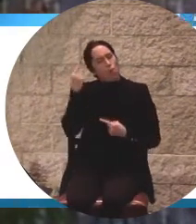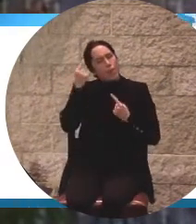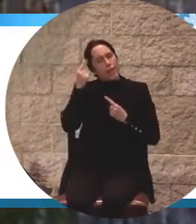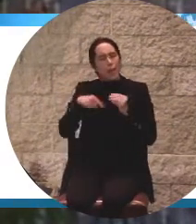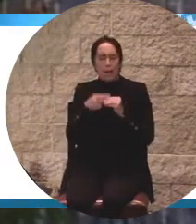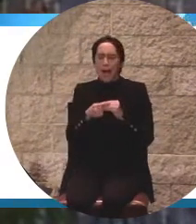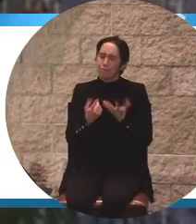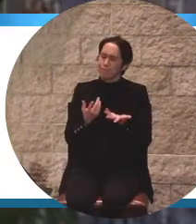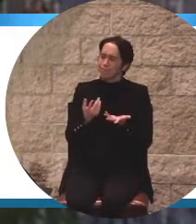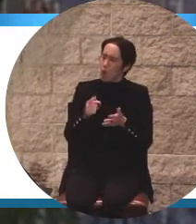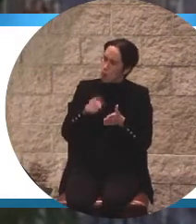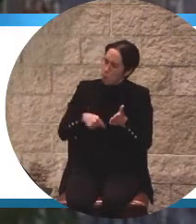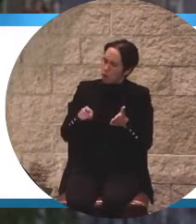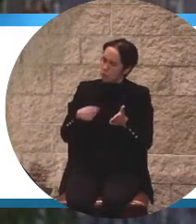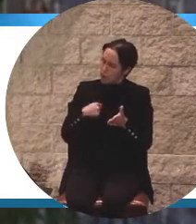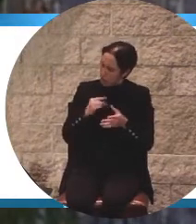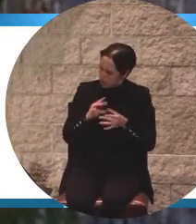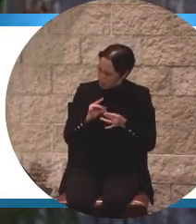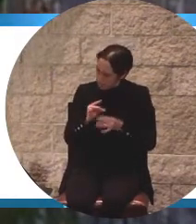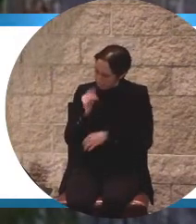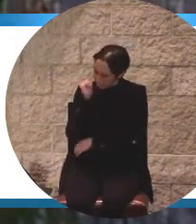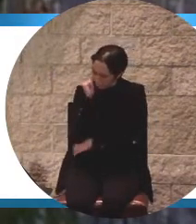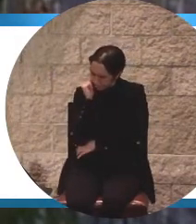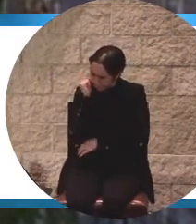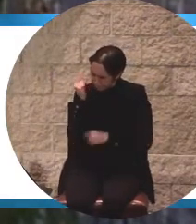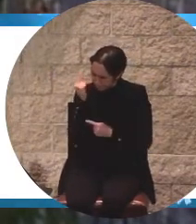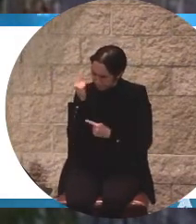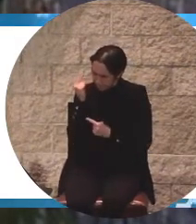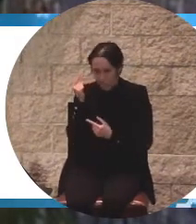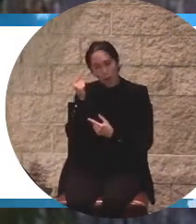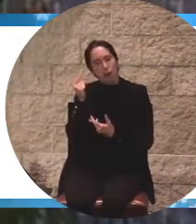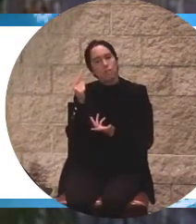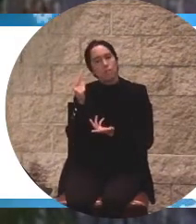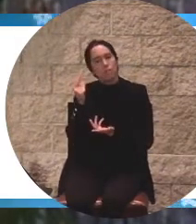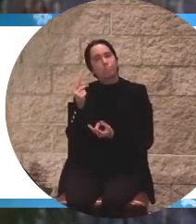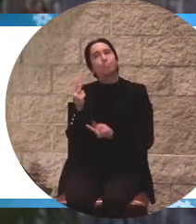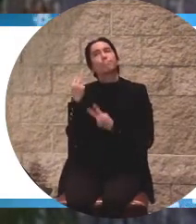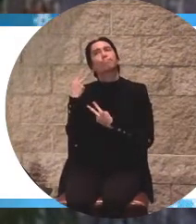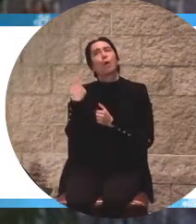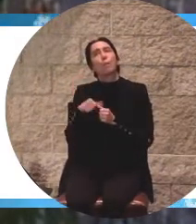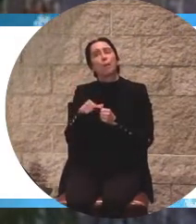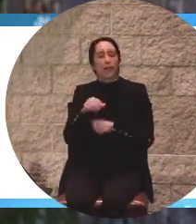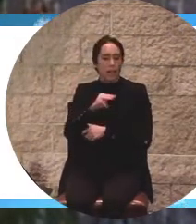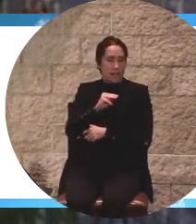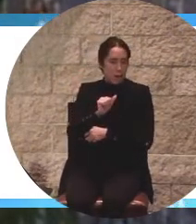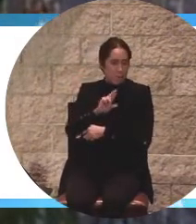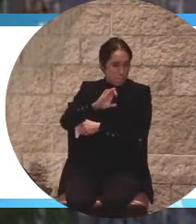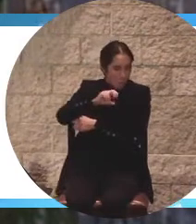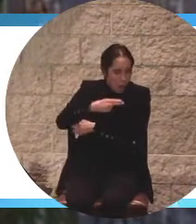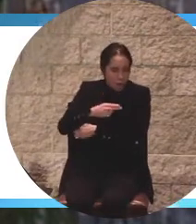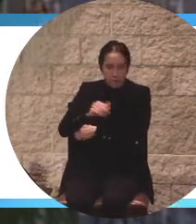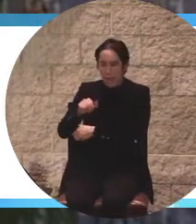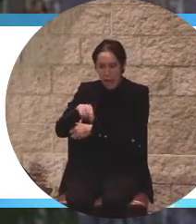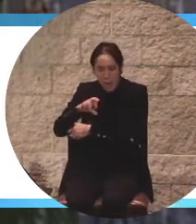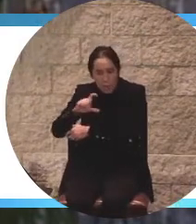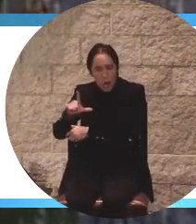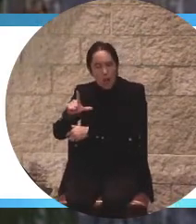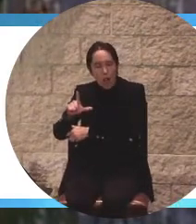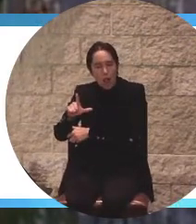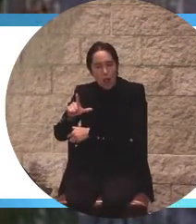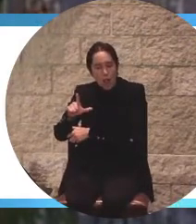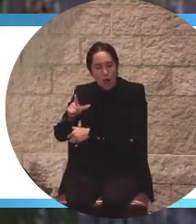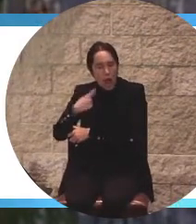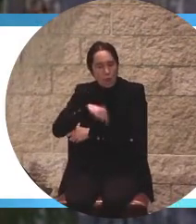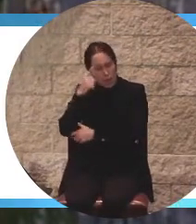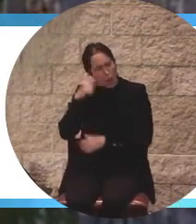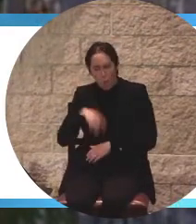of. I remember back to like March and April, May, when we're going, oh my, this is so hard. Oh, when